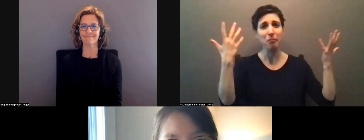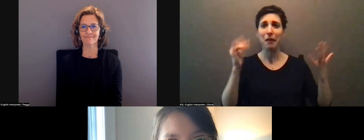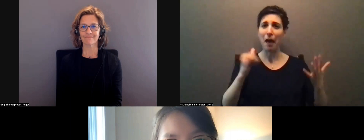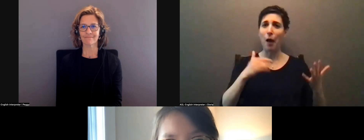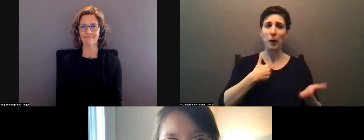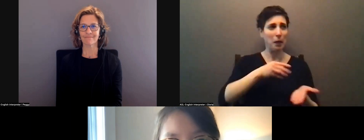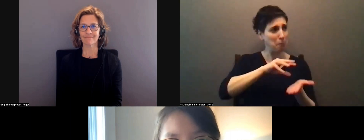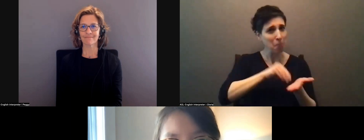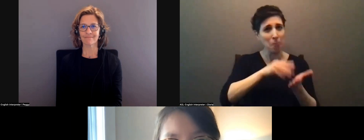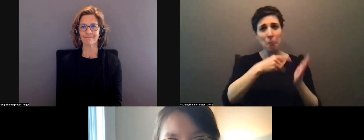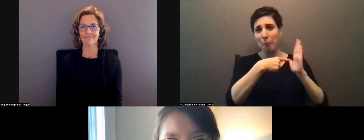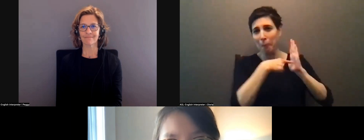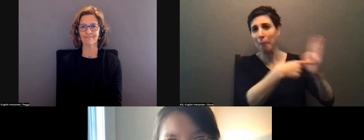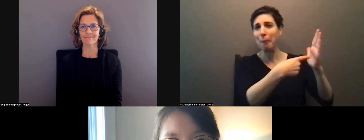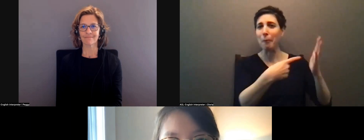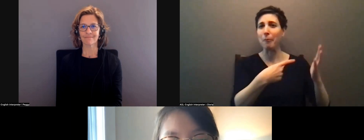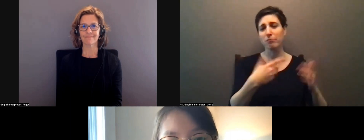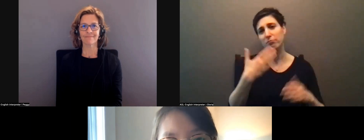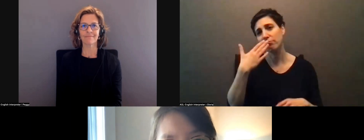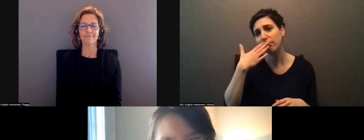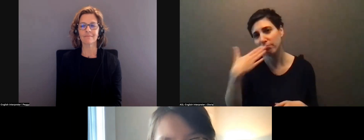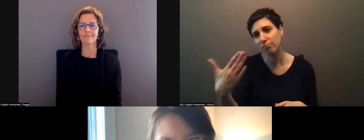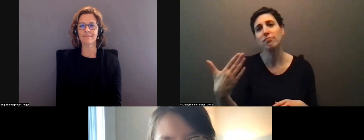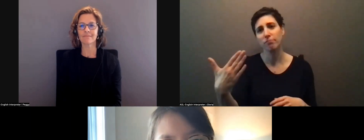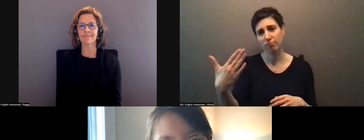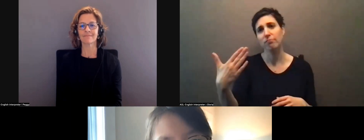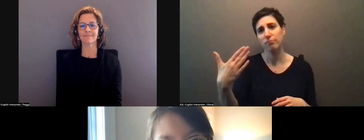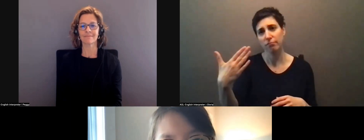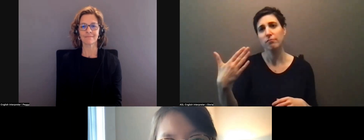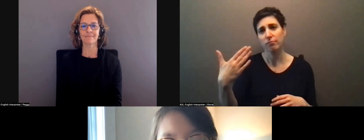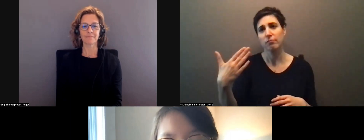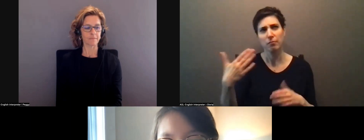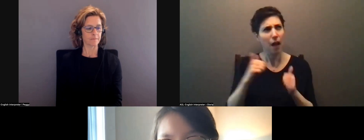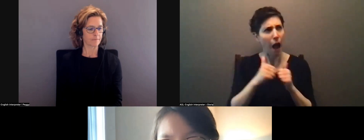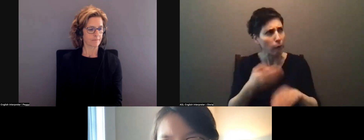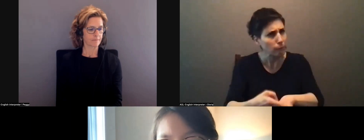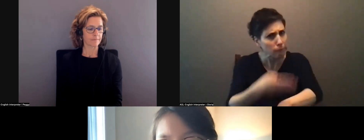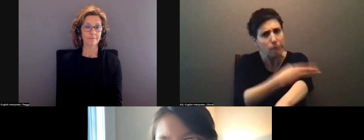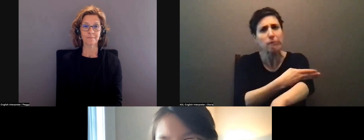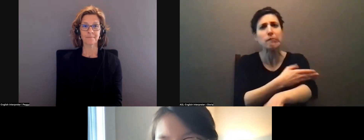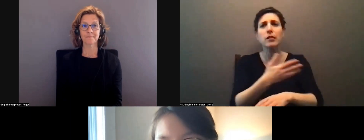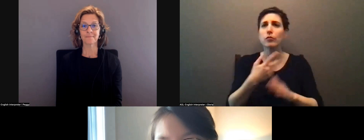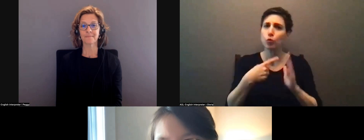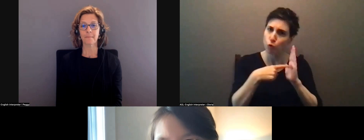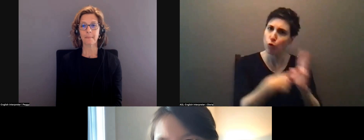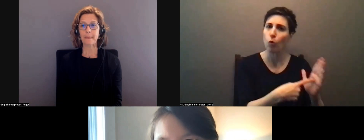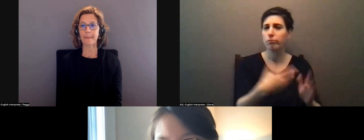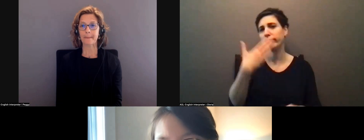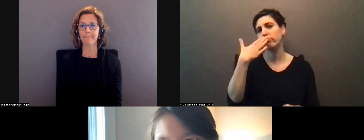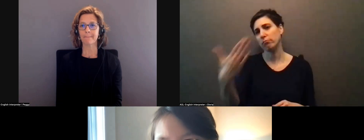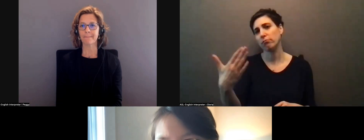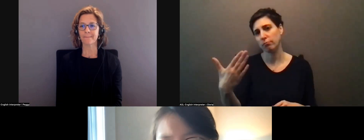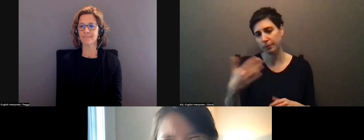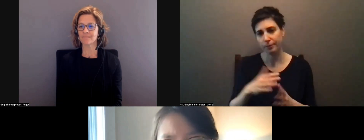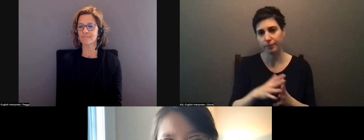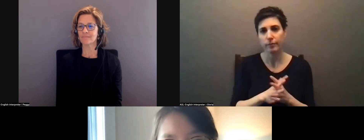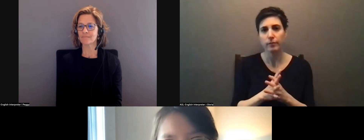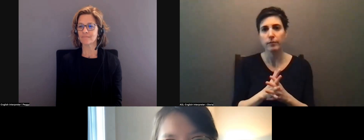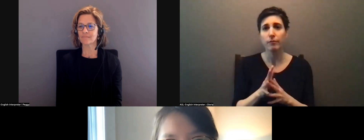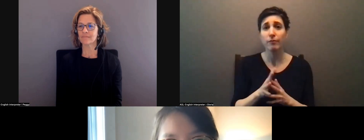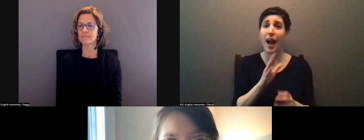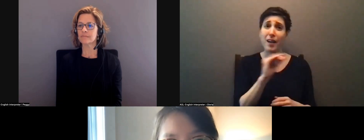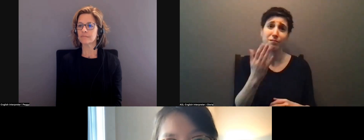sharing with one another what you're learning and what you're trying to improve. So thank you for that. And thank you